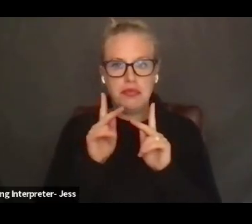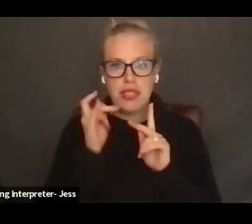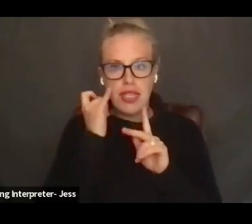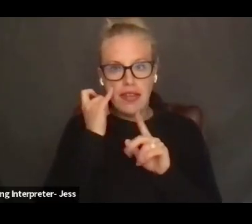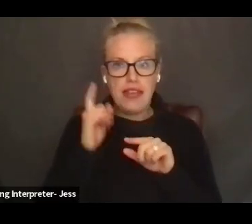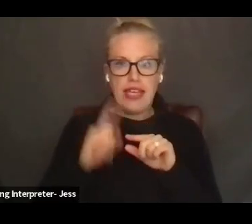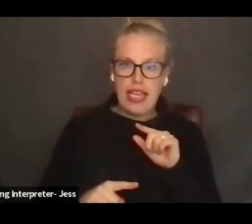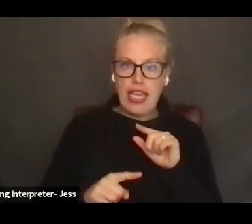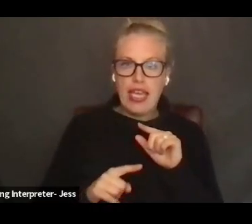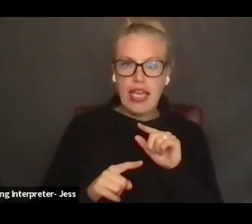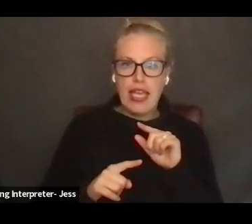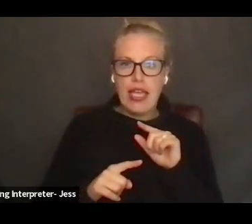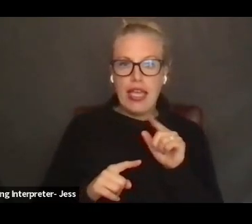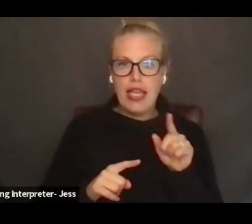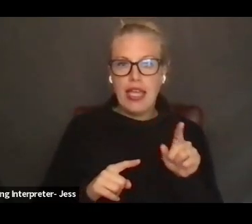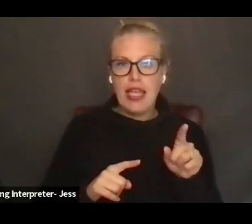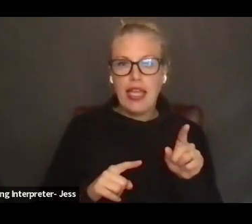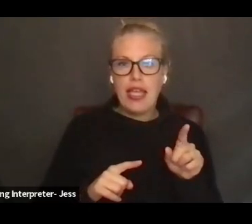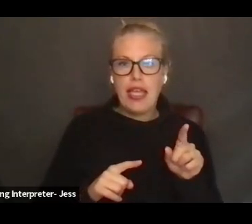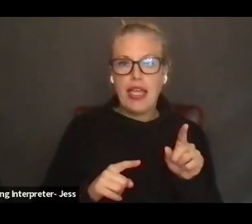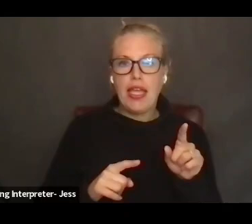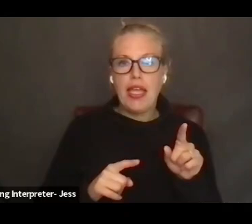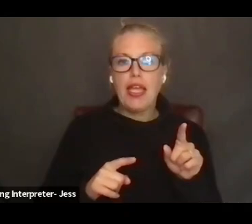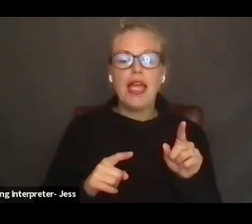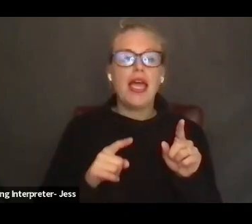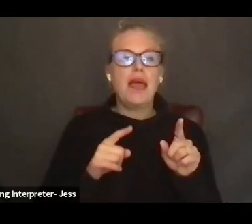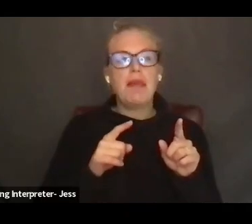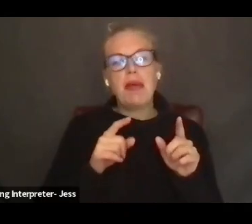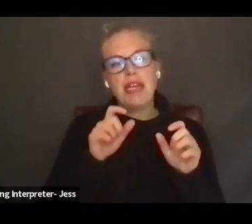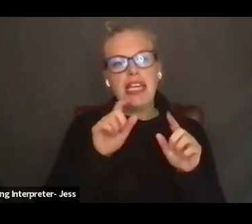do it. Maybe they'd make a better power of attorney agent.